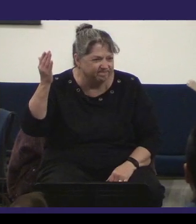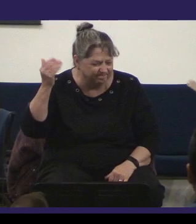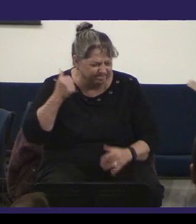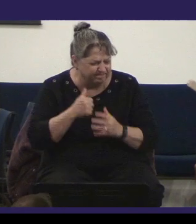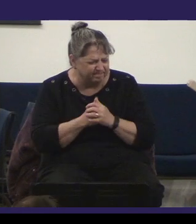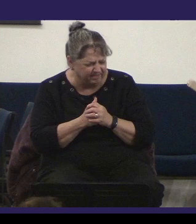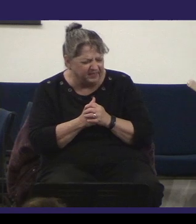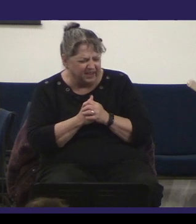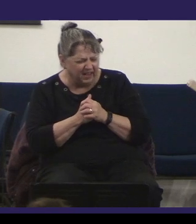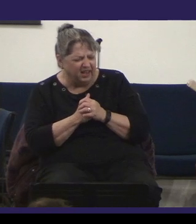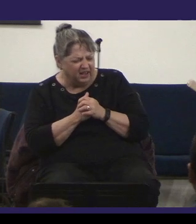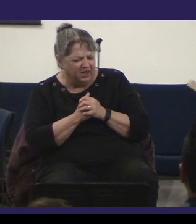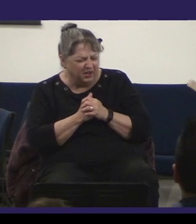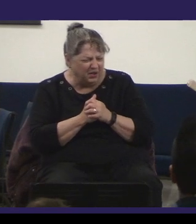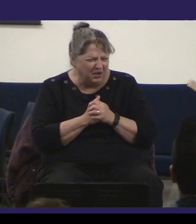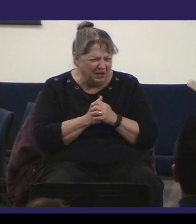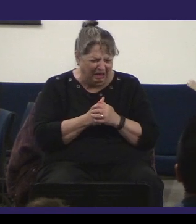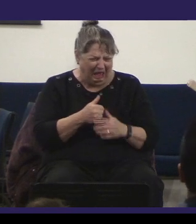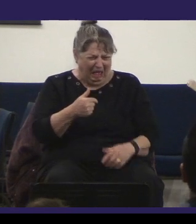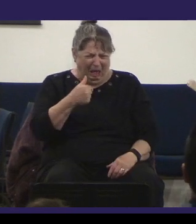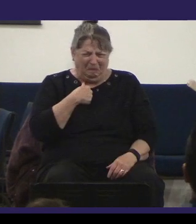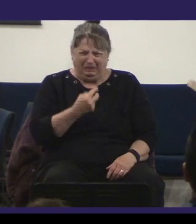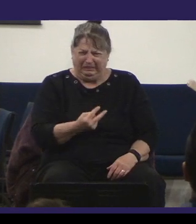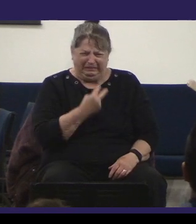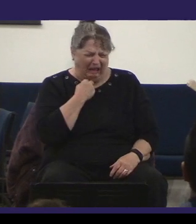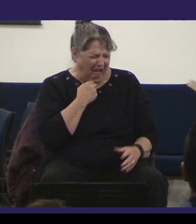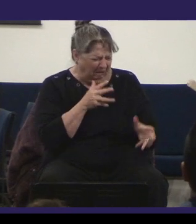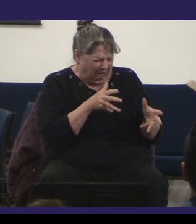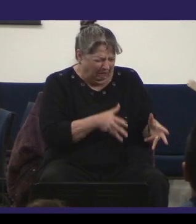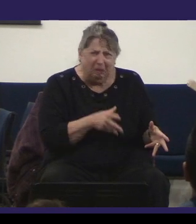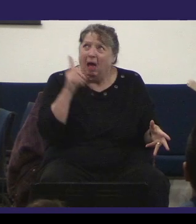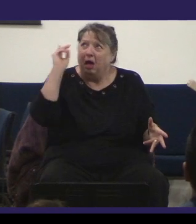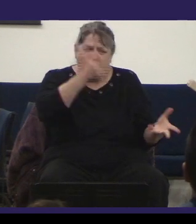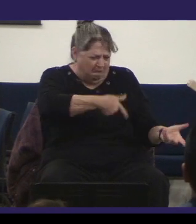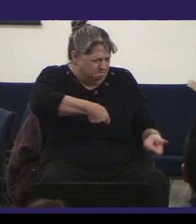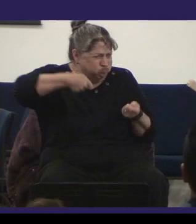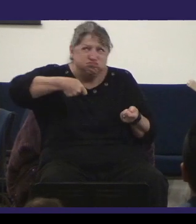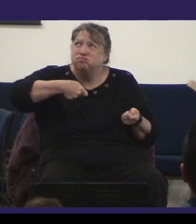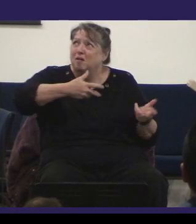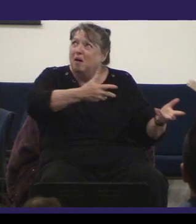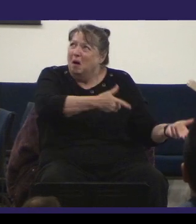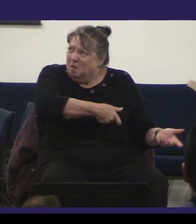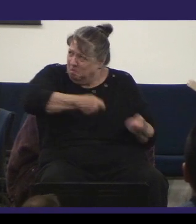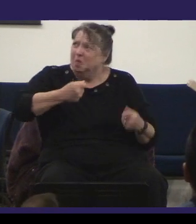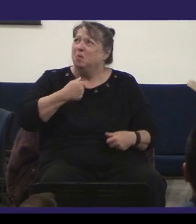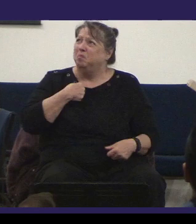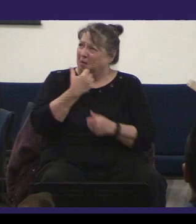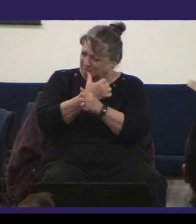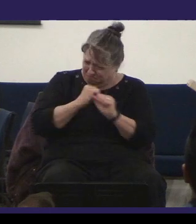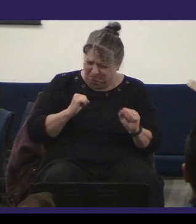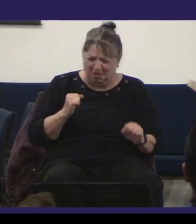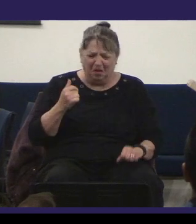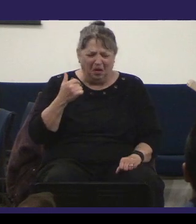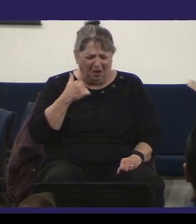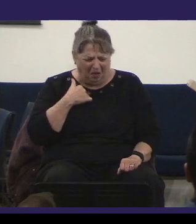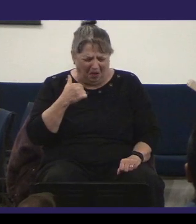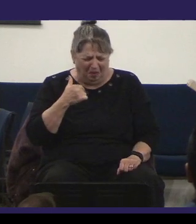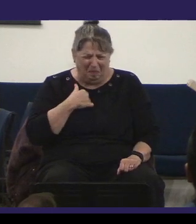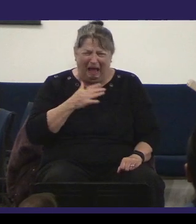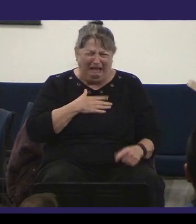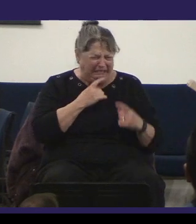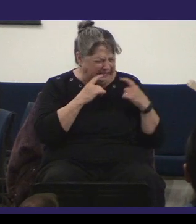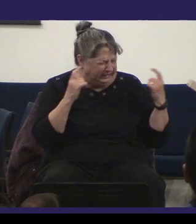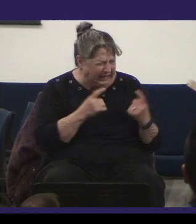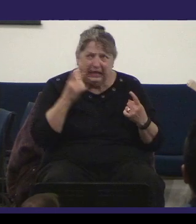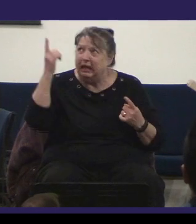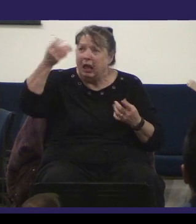Who pulled me out of that pit? He did, he did. Who paid for all of our